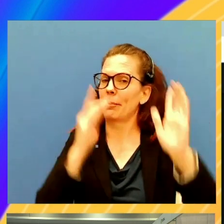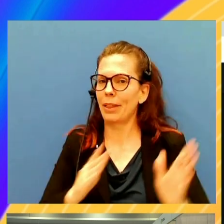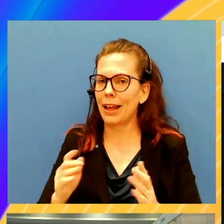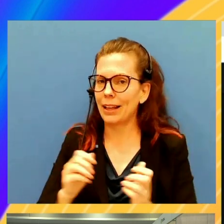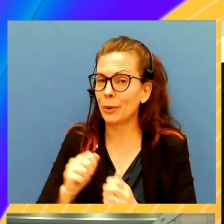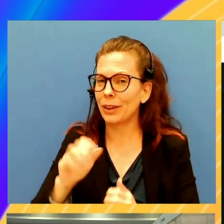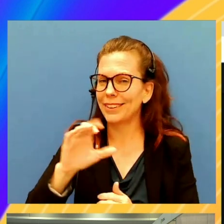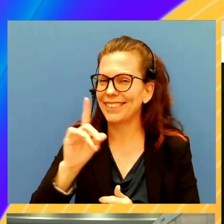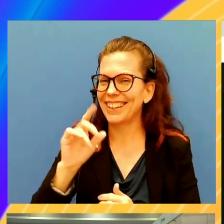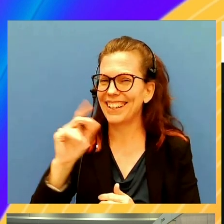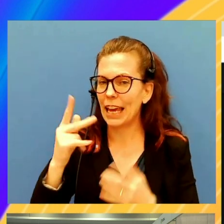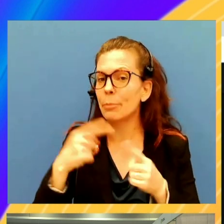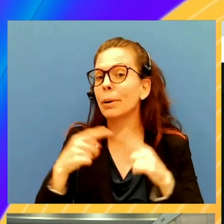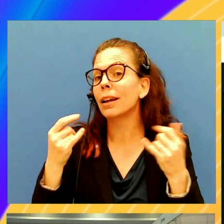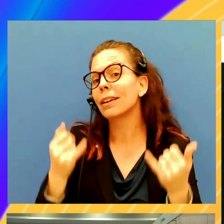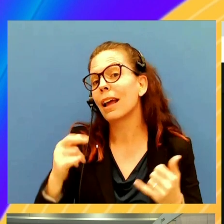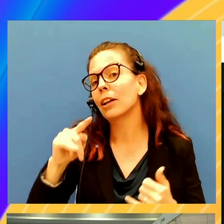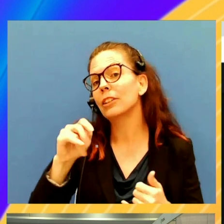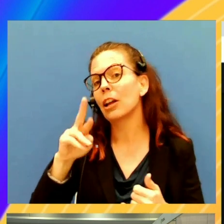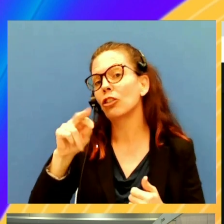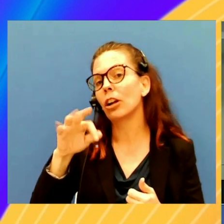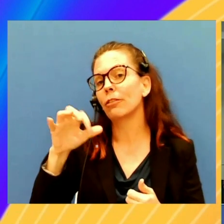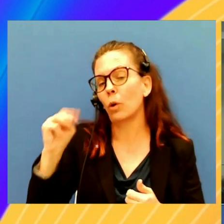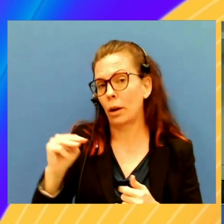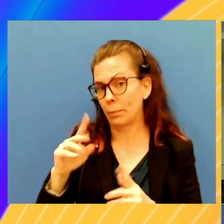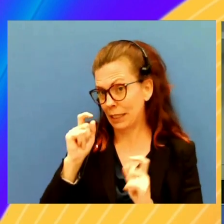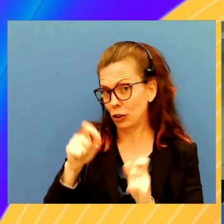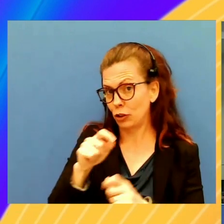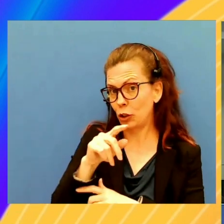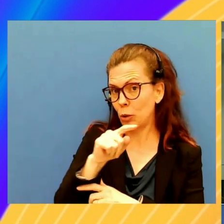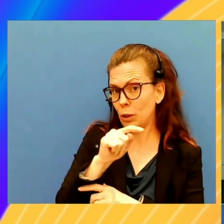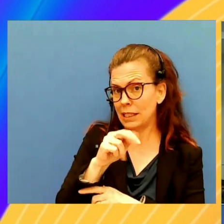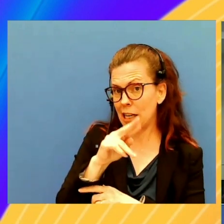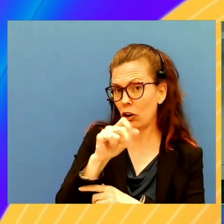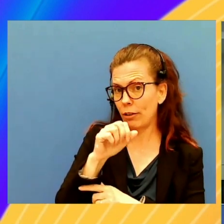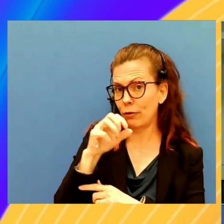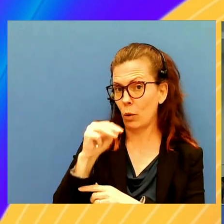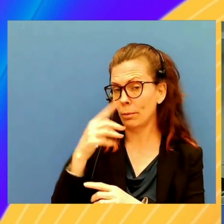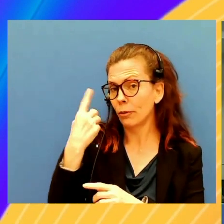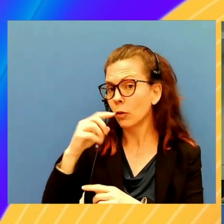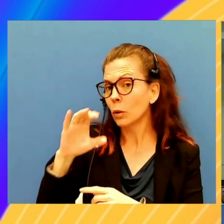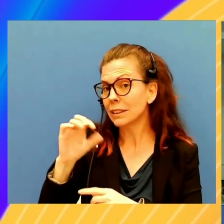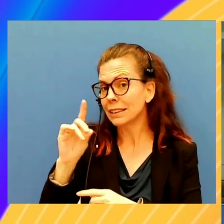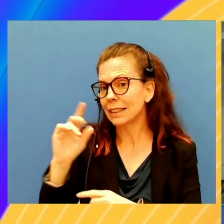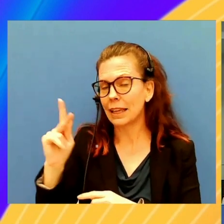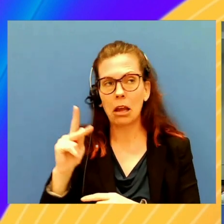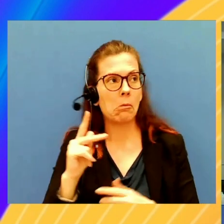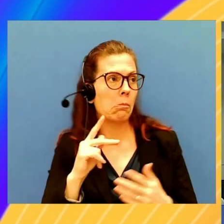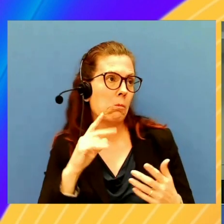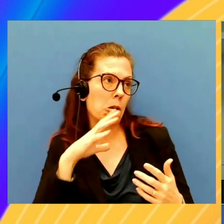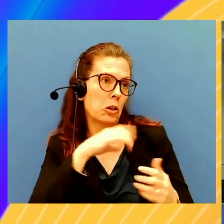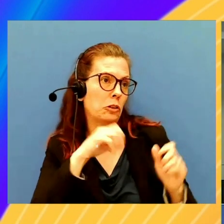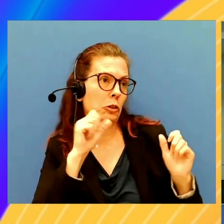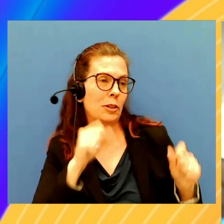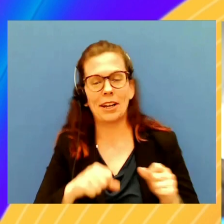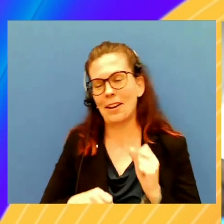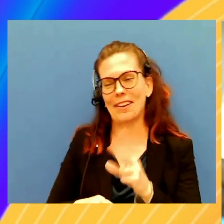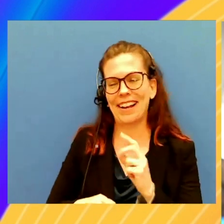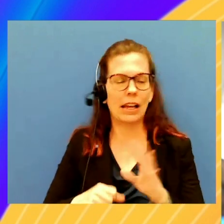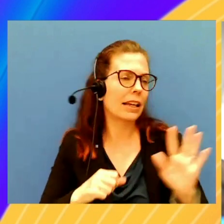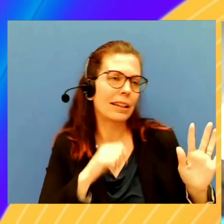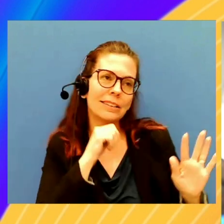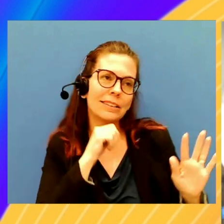use TF-CDK or Terraform for CDK? I suppose you could. Okay, okay. It's